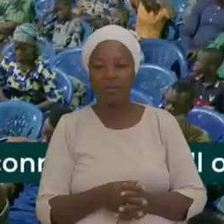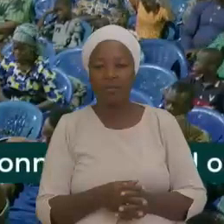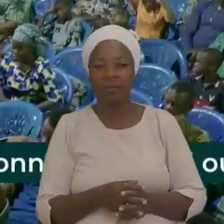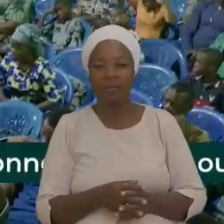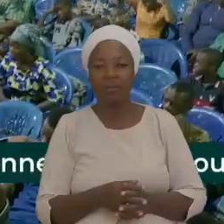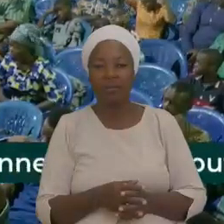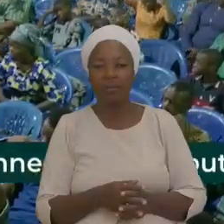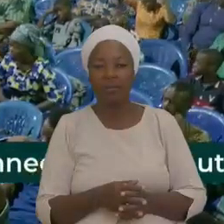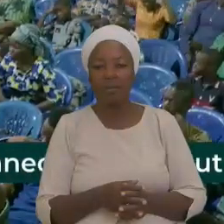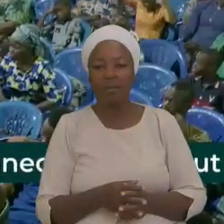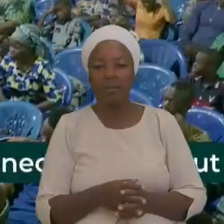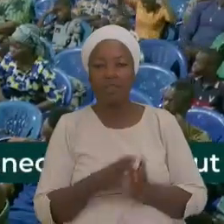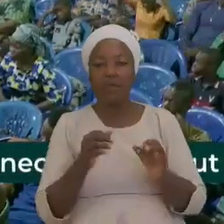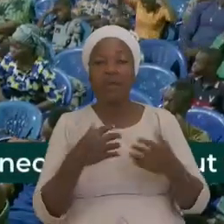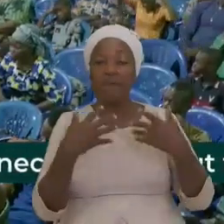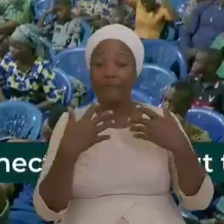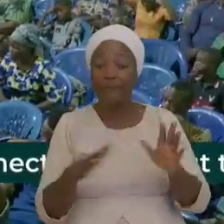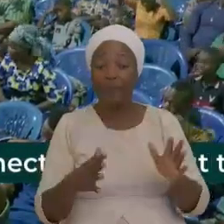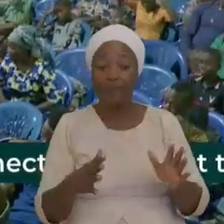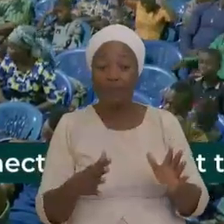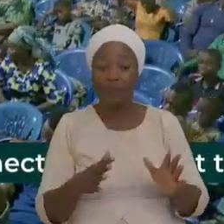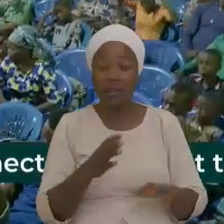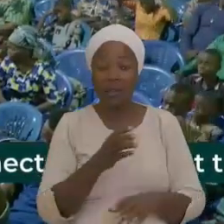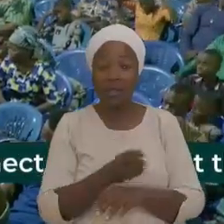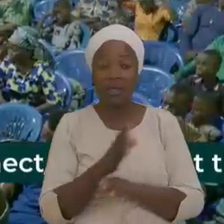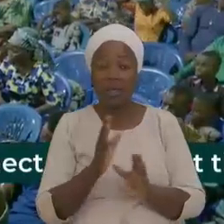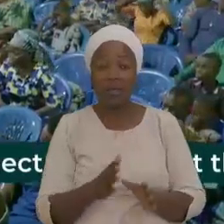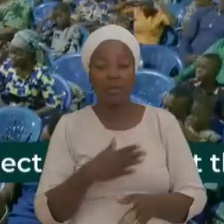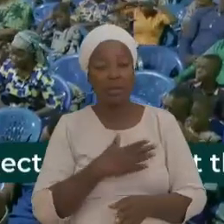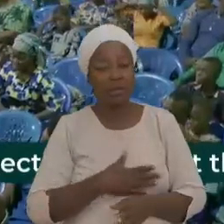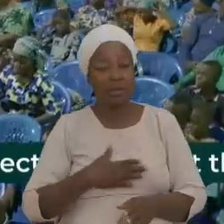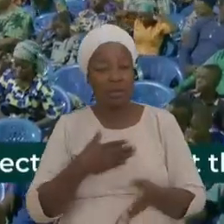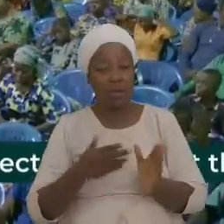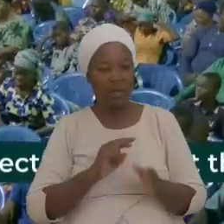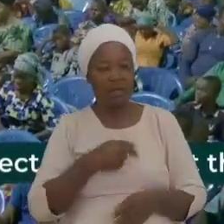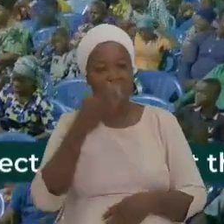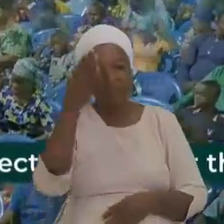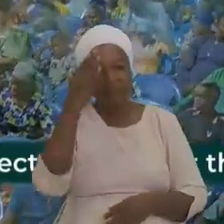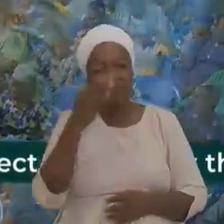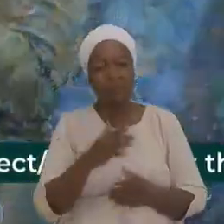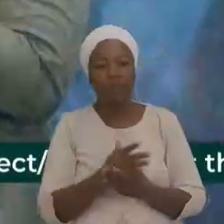If you are finished, counselors, please let us know.